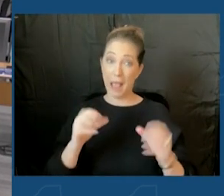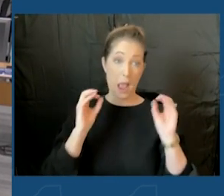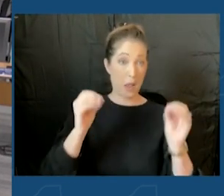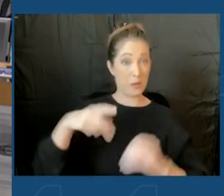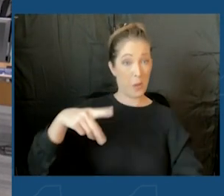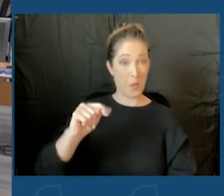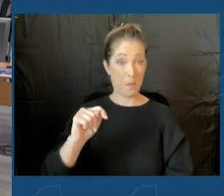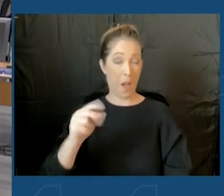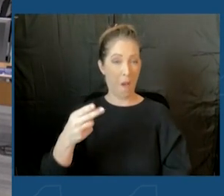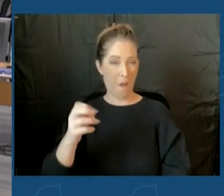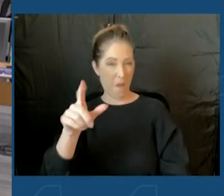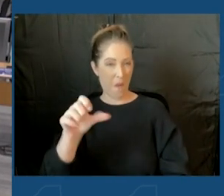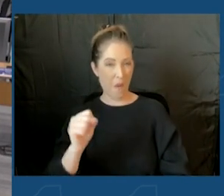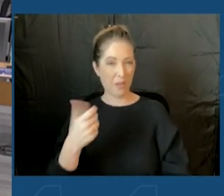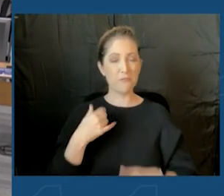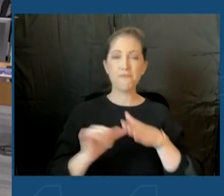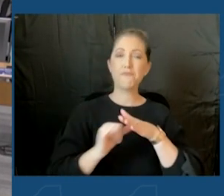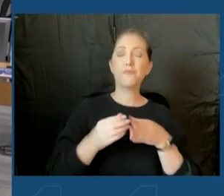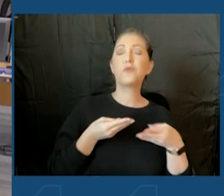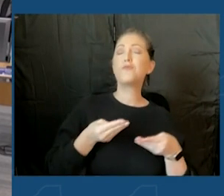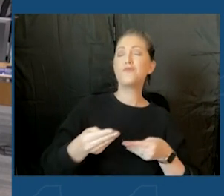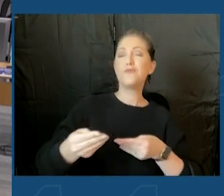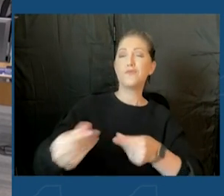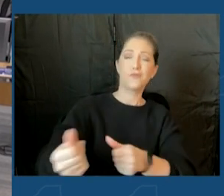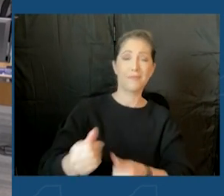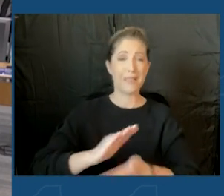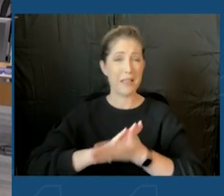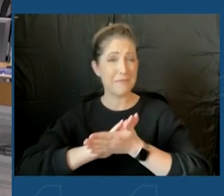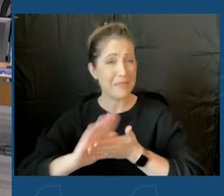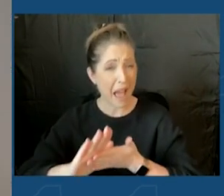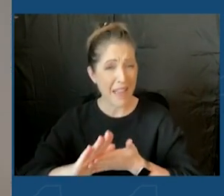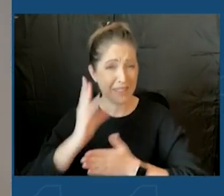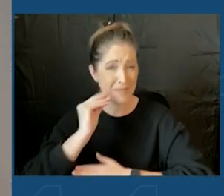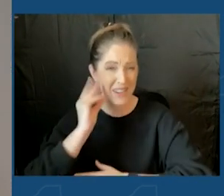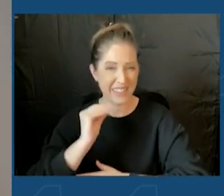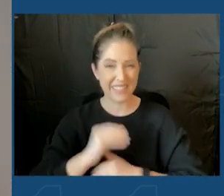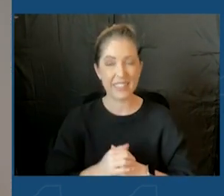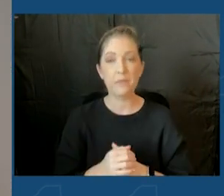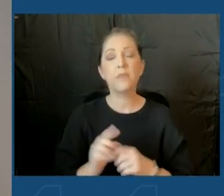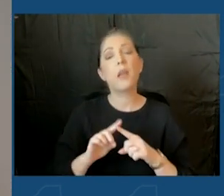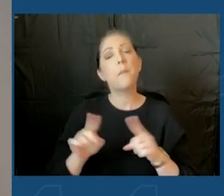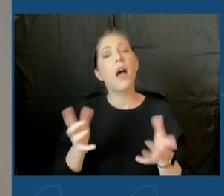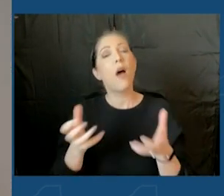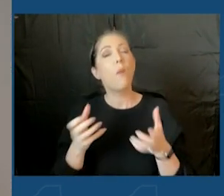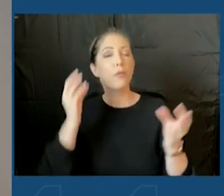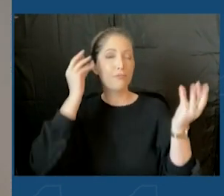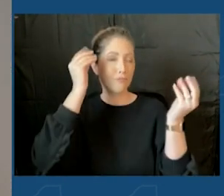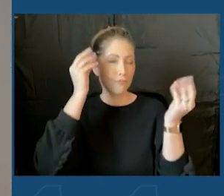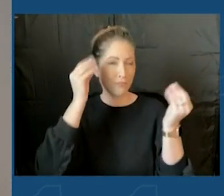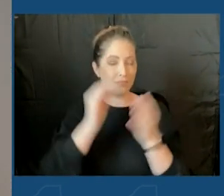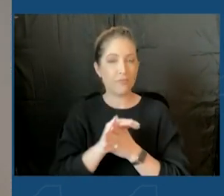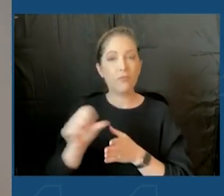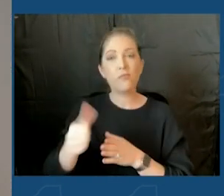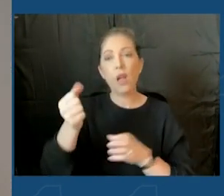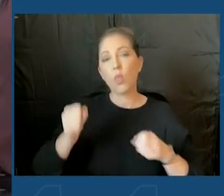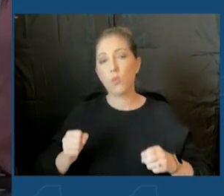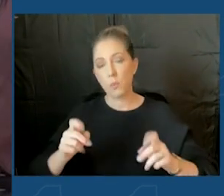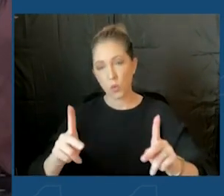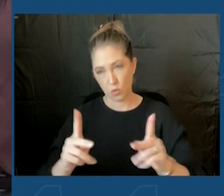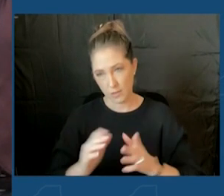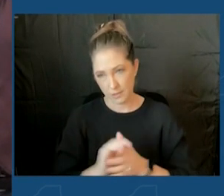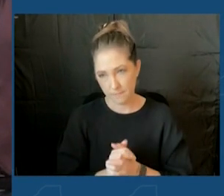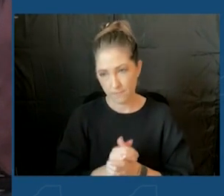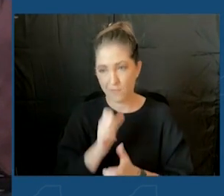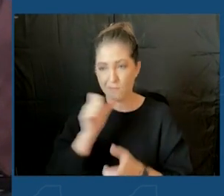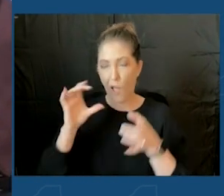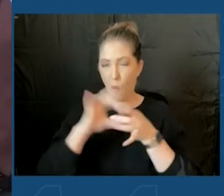down. It was great. It was nice, very nice. But I also want to think about other opportunities unrelated to this event.